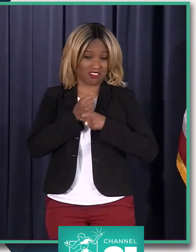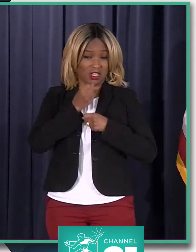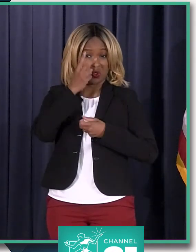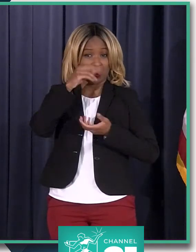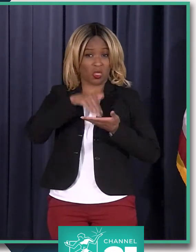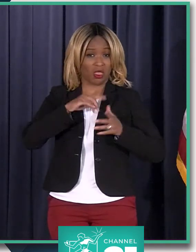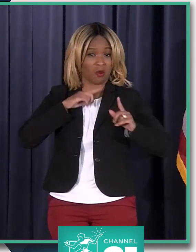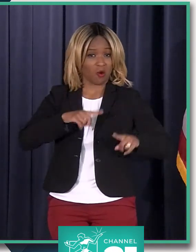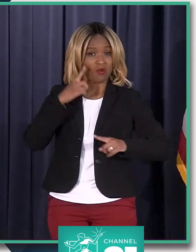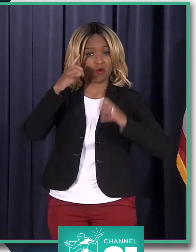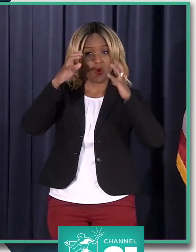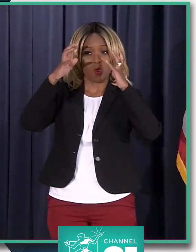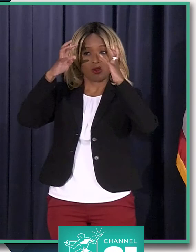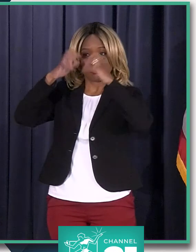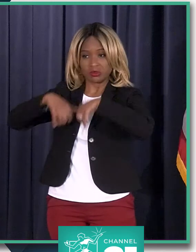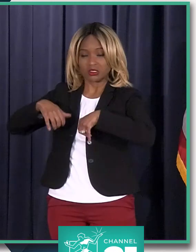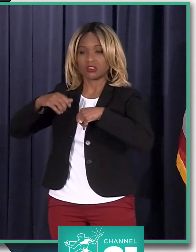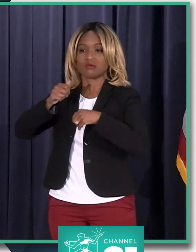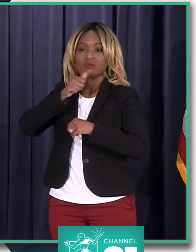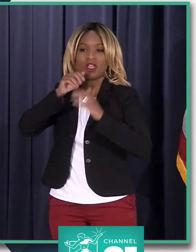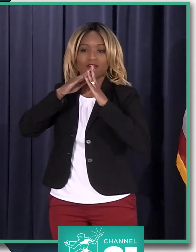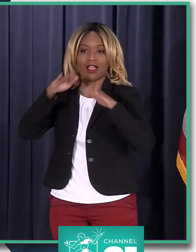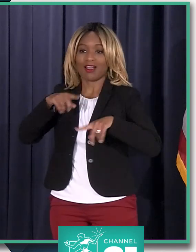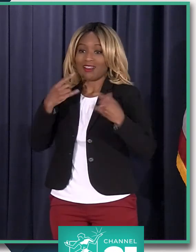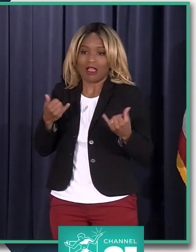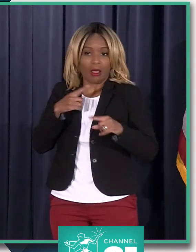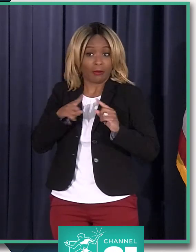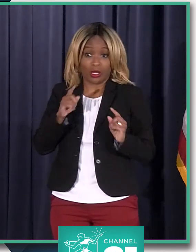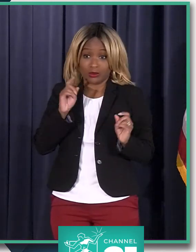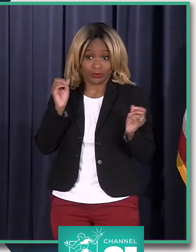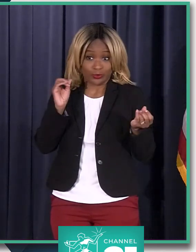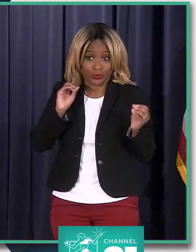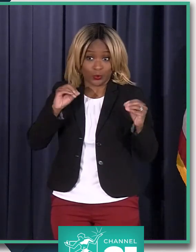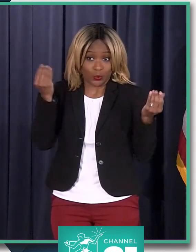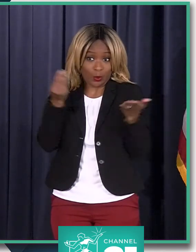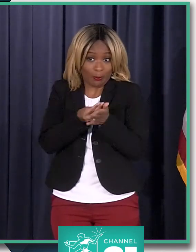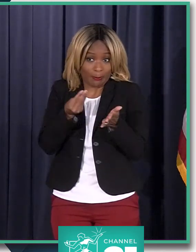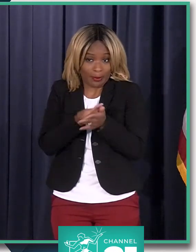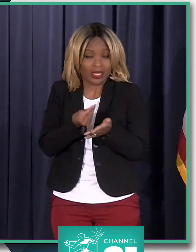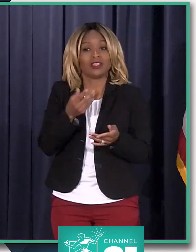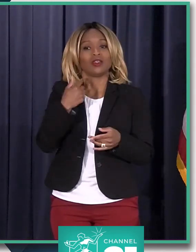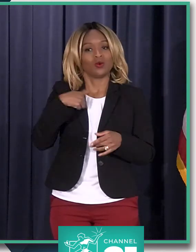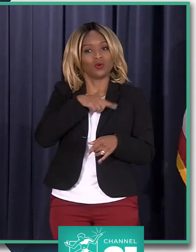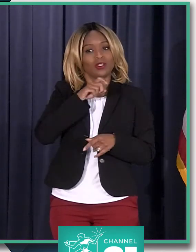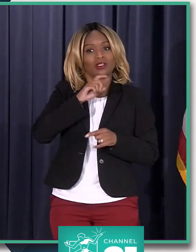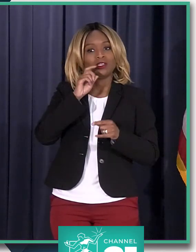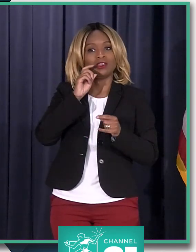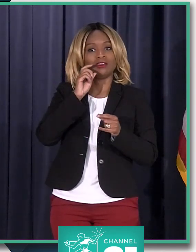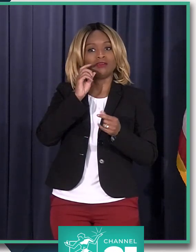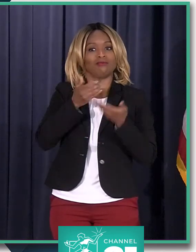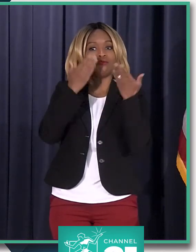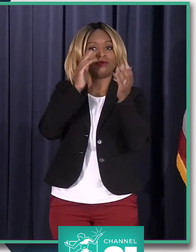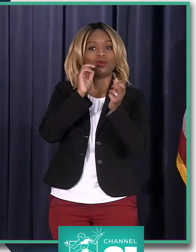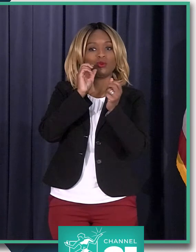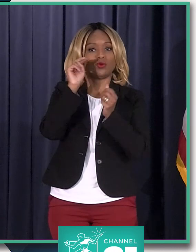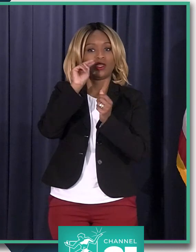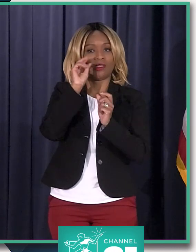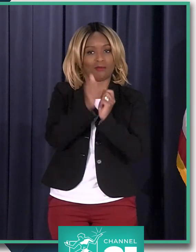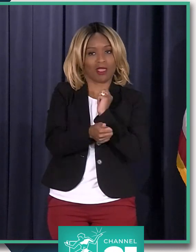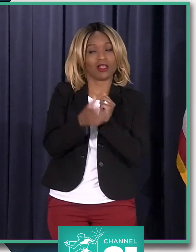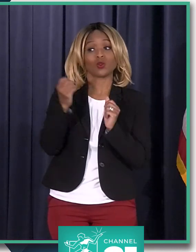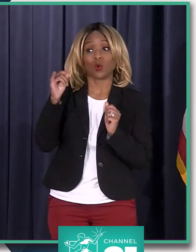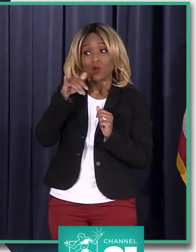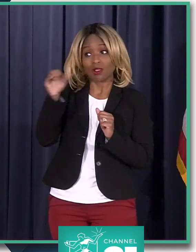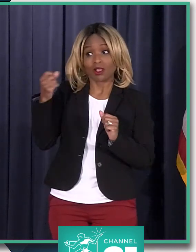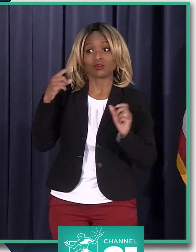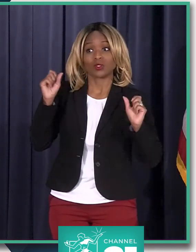demolish private houses right now that we don't have the funds to take down, that we need proposal N to pass. So yes, we can take them down